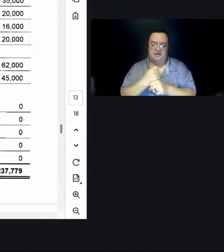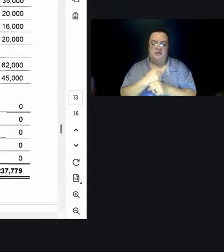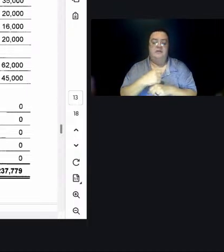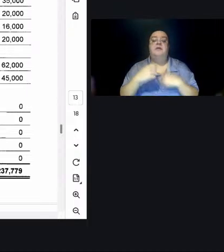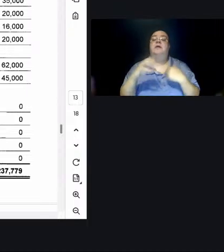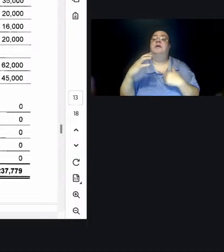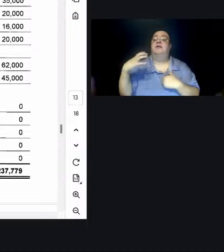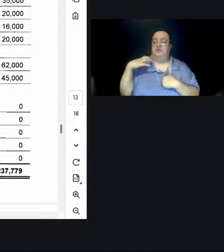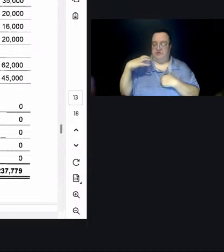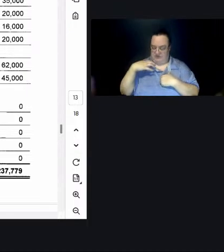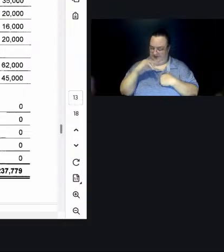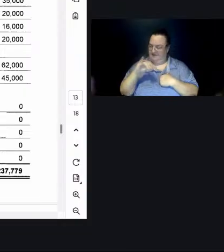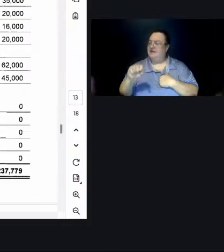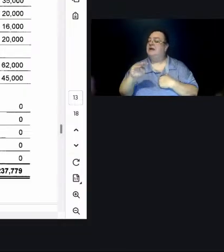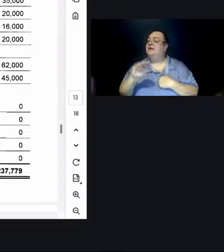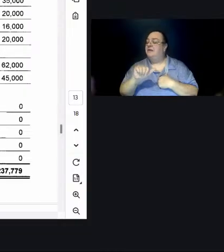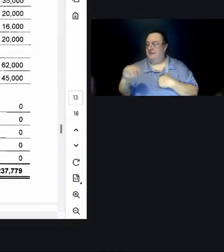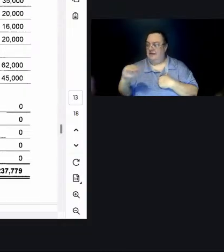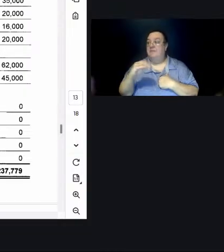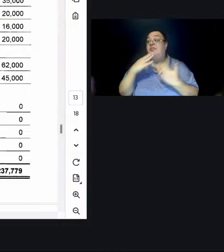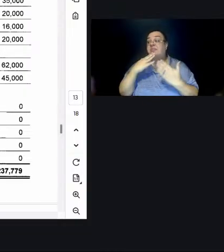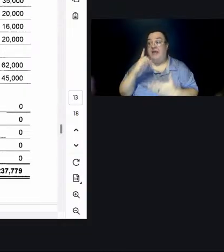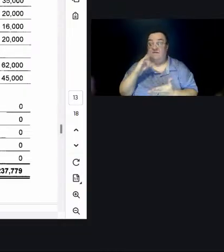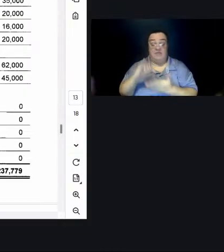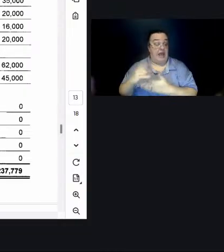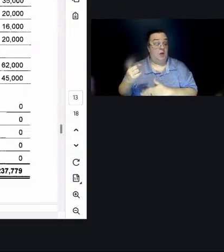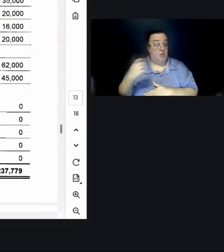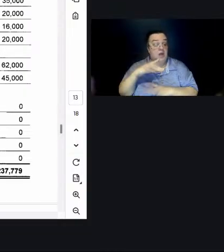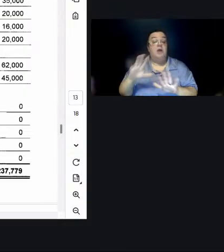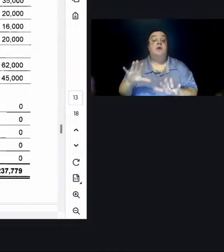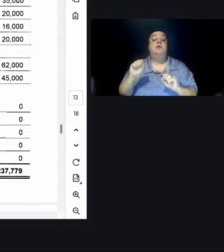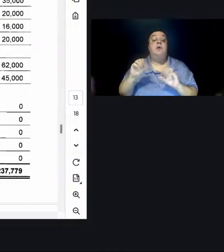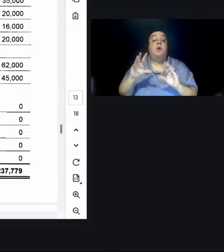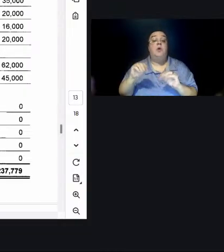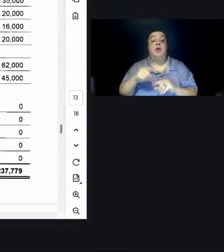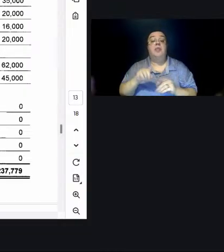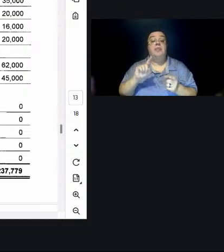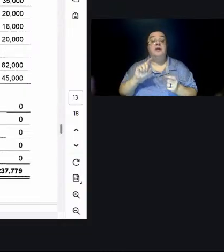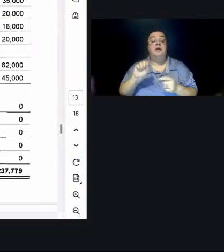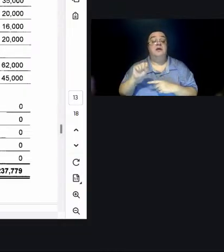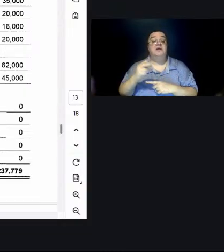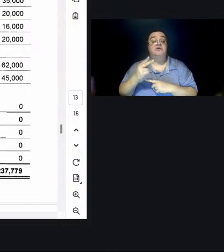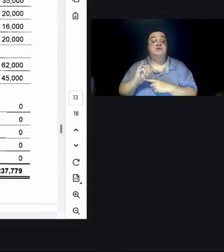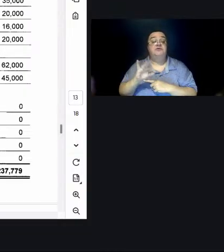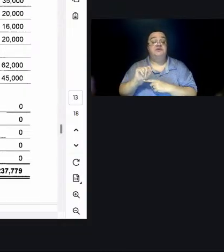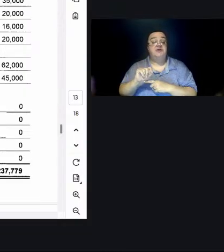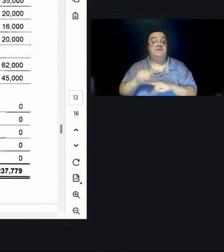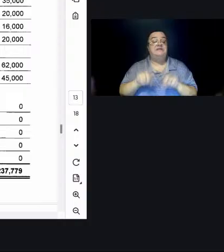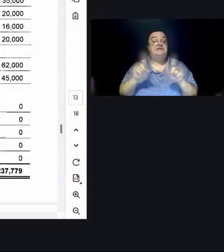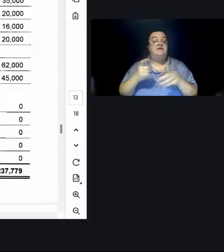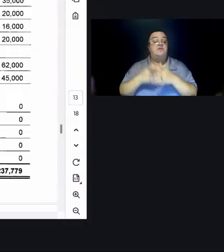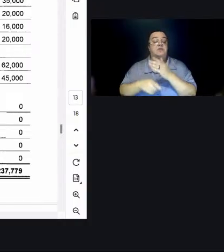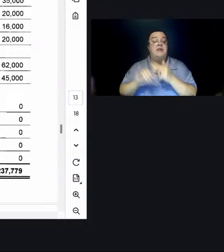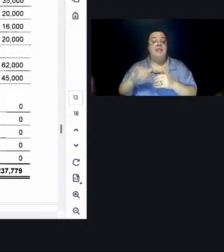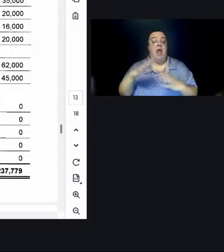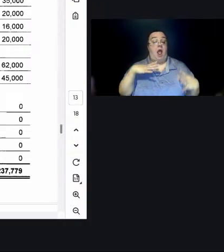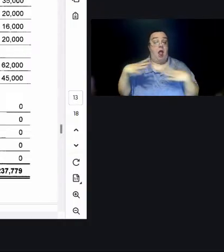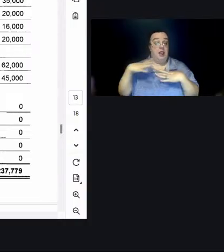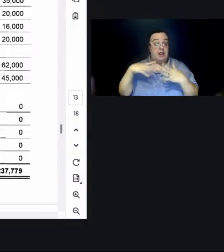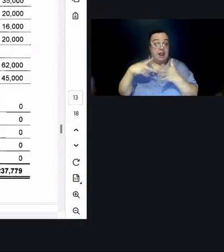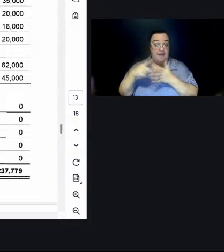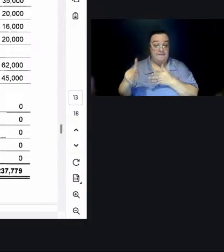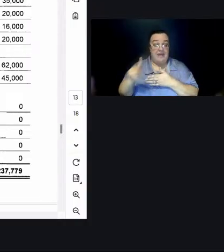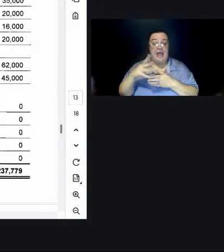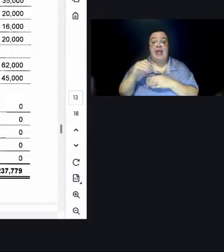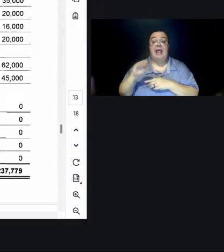Thank you. Yes, ma'am. Thank you for that question. So the shift differential, the holiday pay, and field